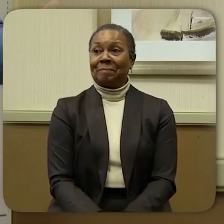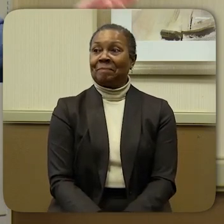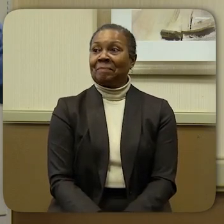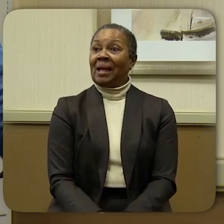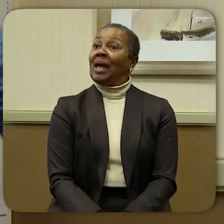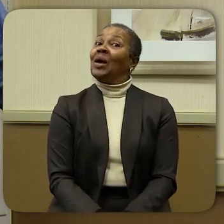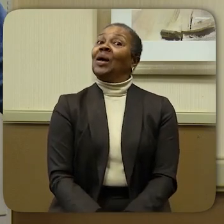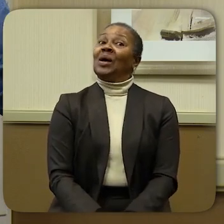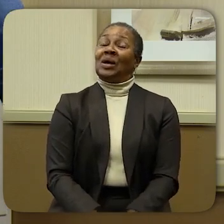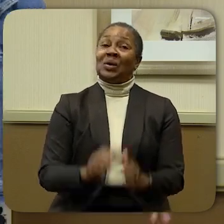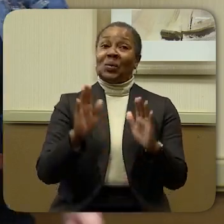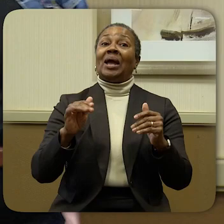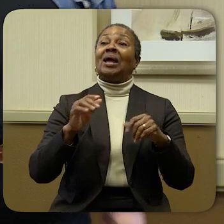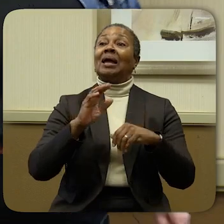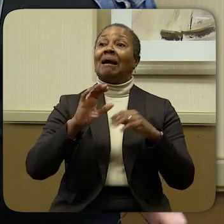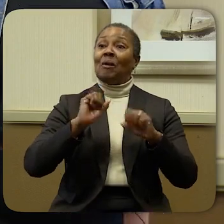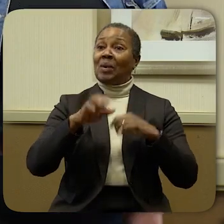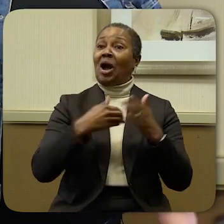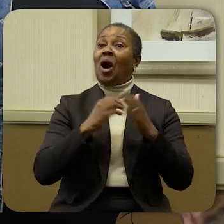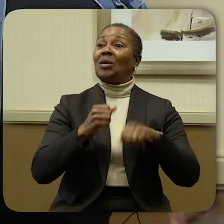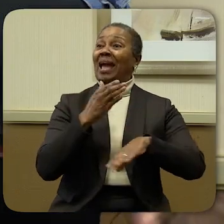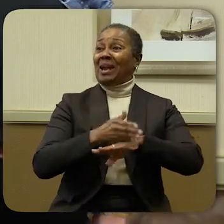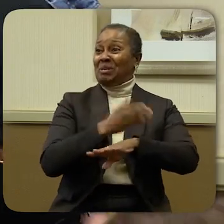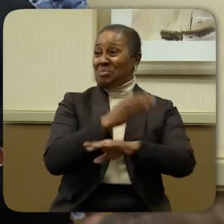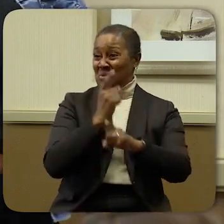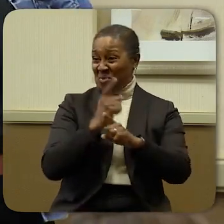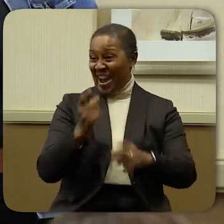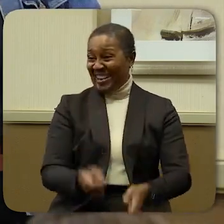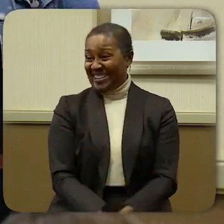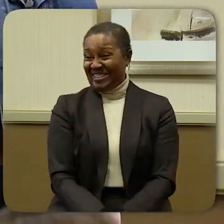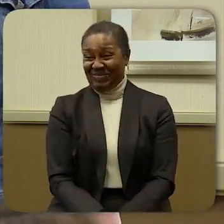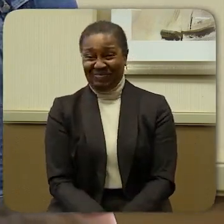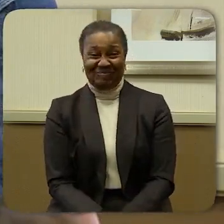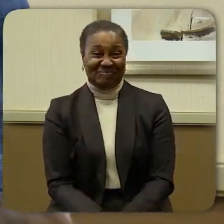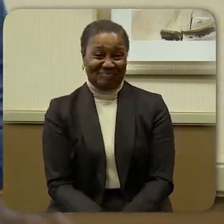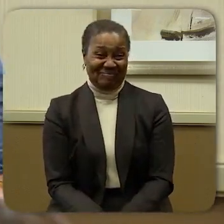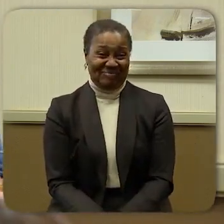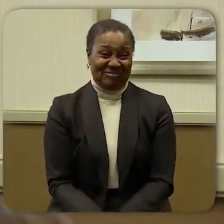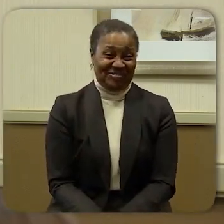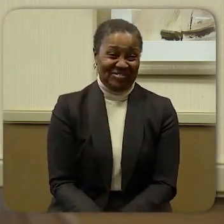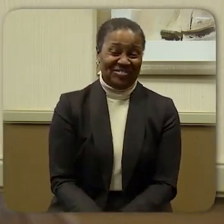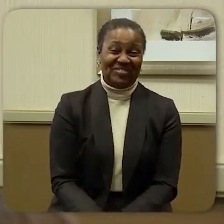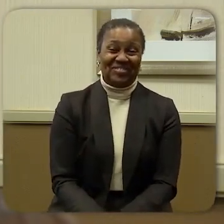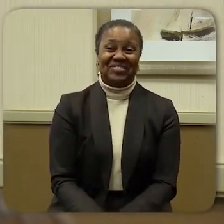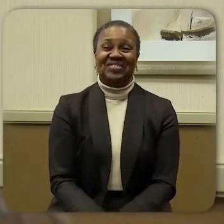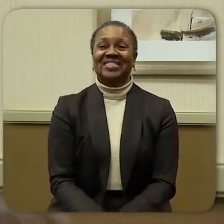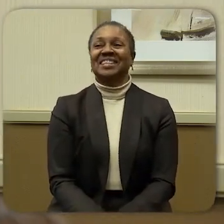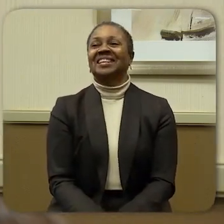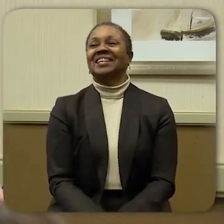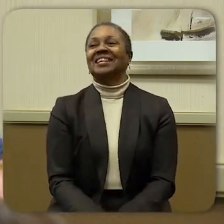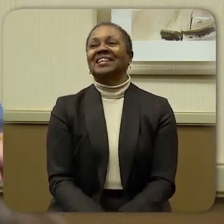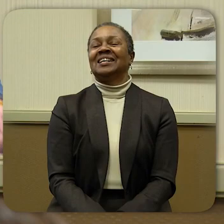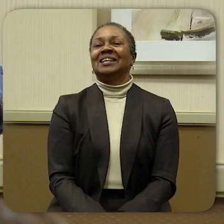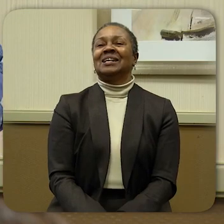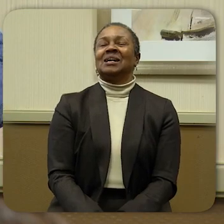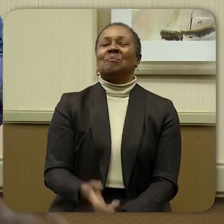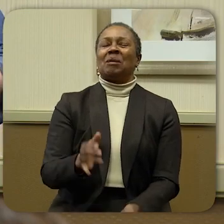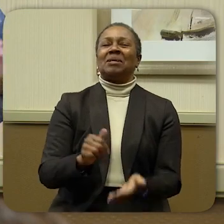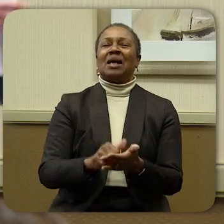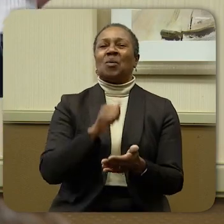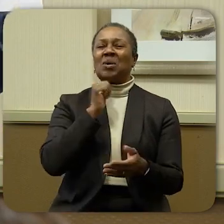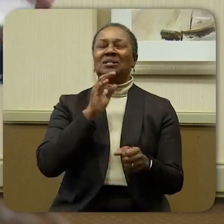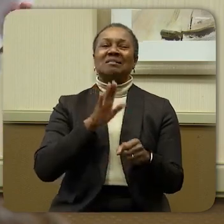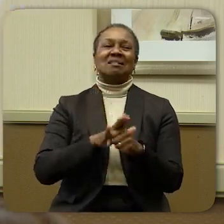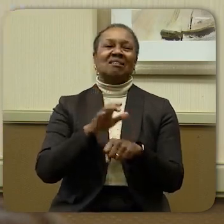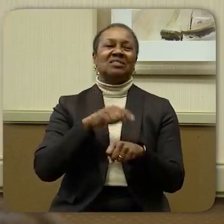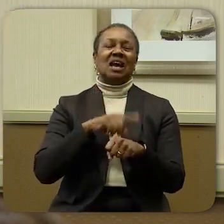Well, great, we've got room to grow, right? So again, that may not have been enough time to like truly go